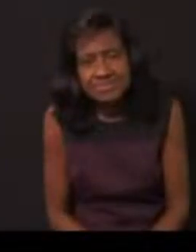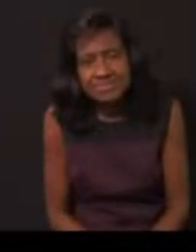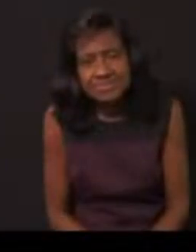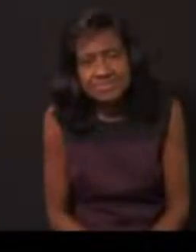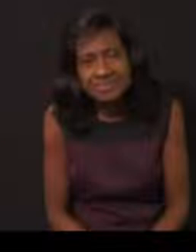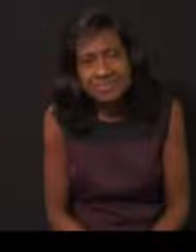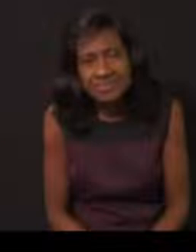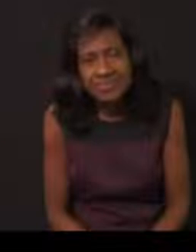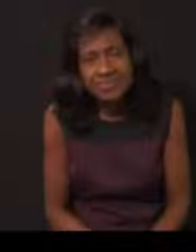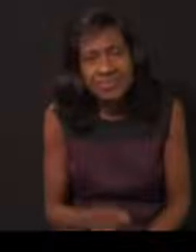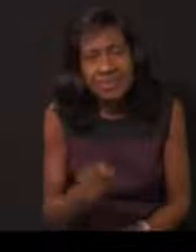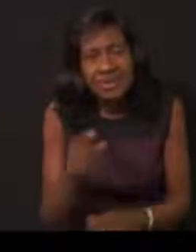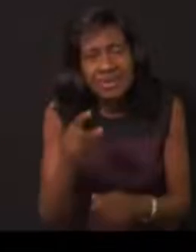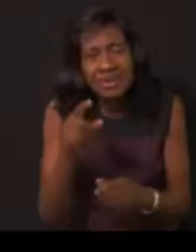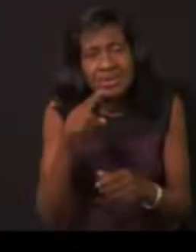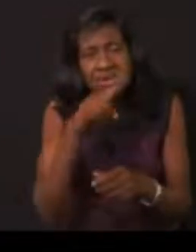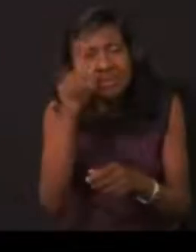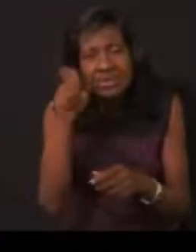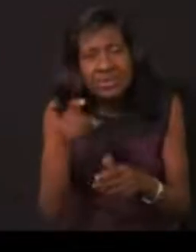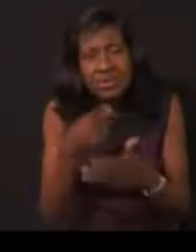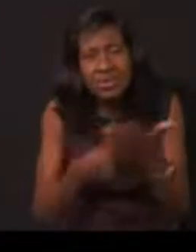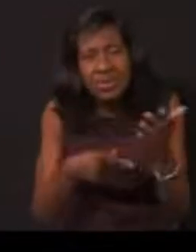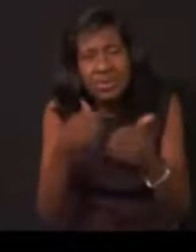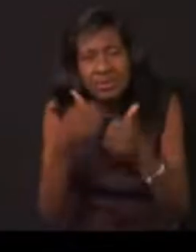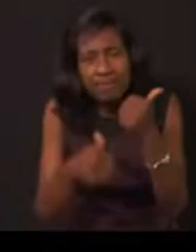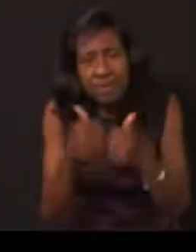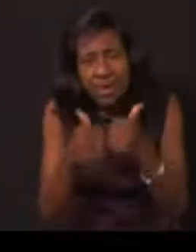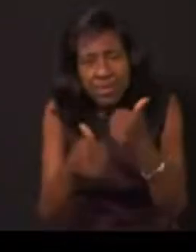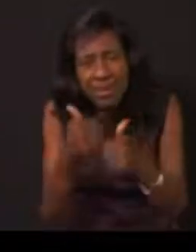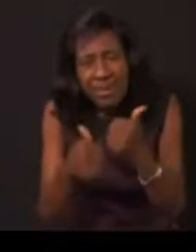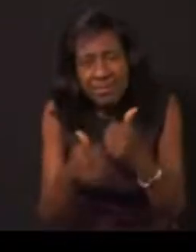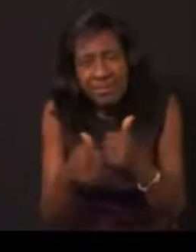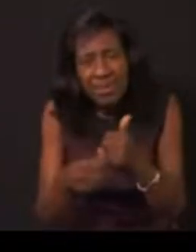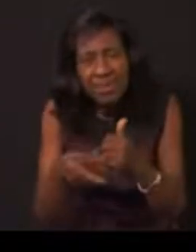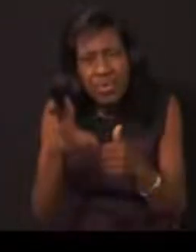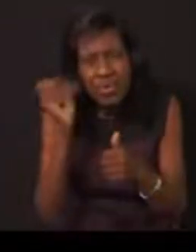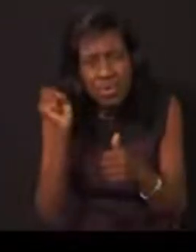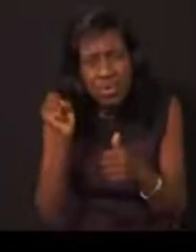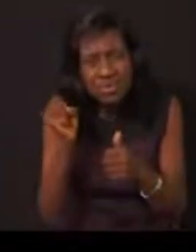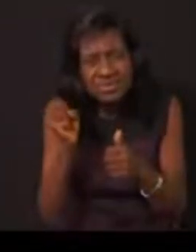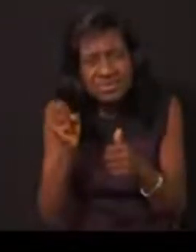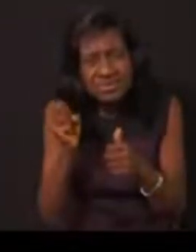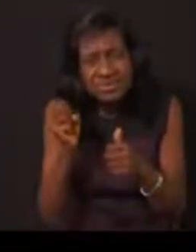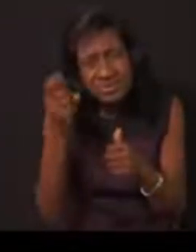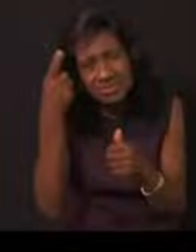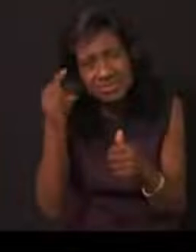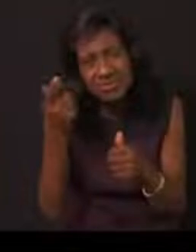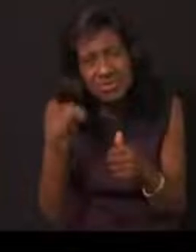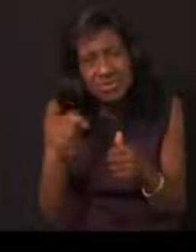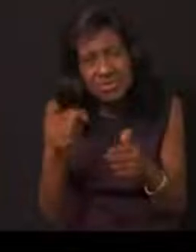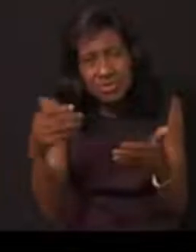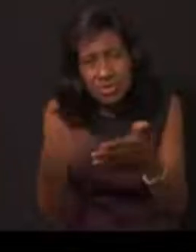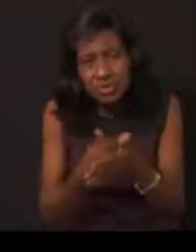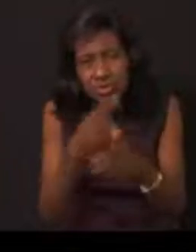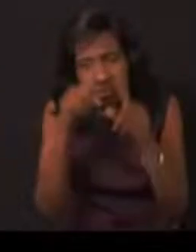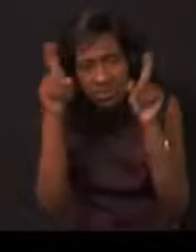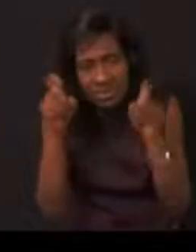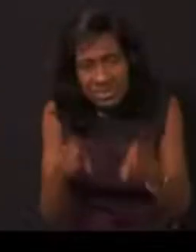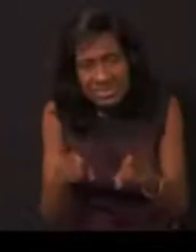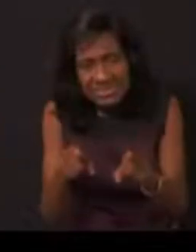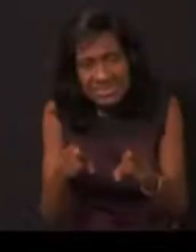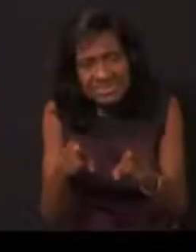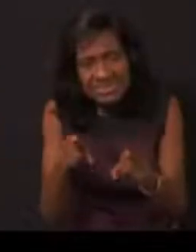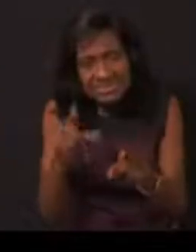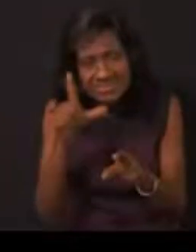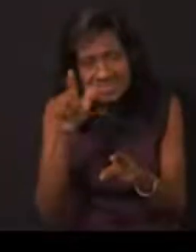Wendy, you're asking me what the problem was in relation to rolling out the lateral flow test? I expected all the policy stuff